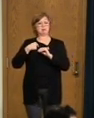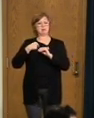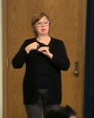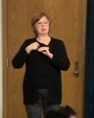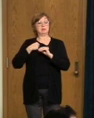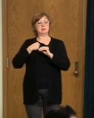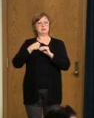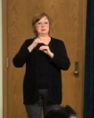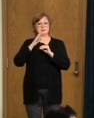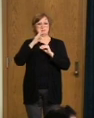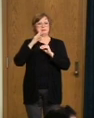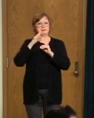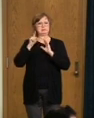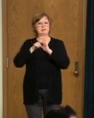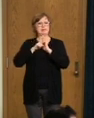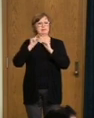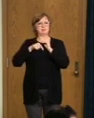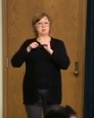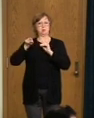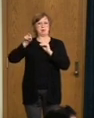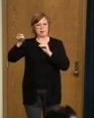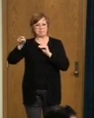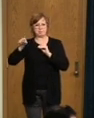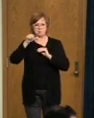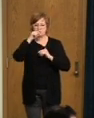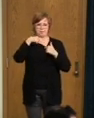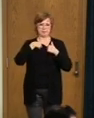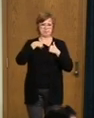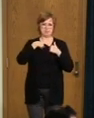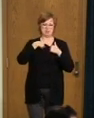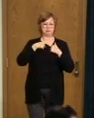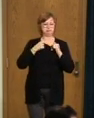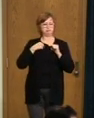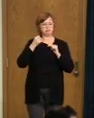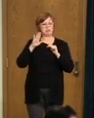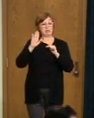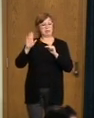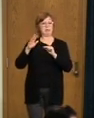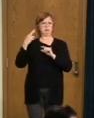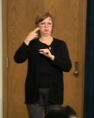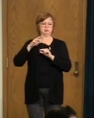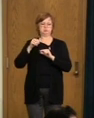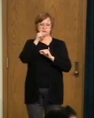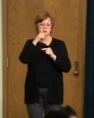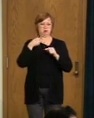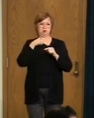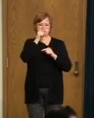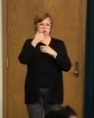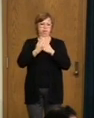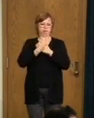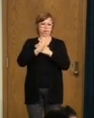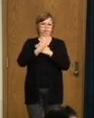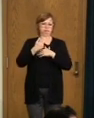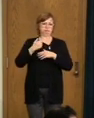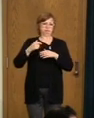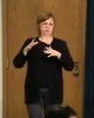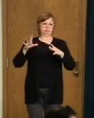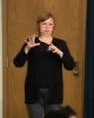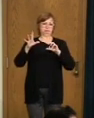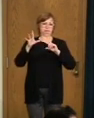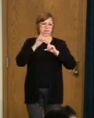to, obviously, the Premier, the Leader of the Opposition, many other people who reached out directly to me or spoke in the